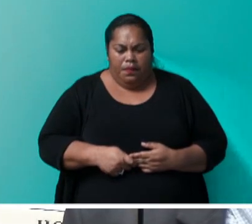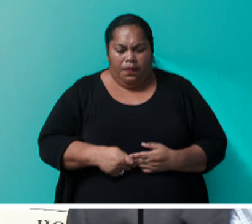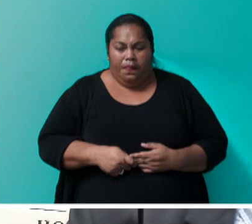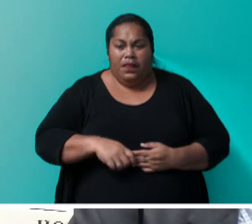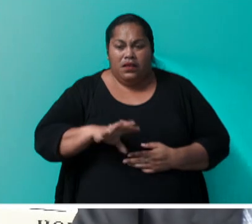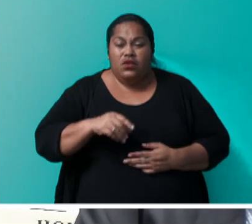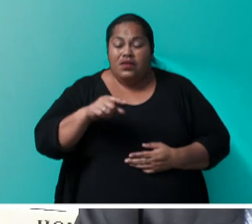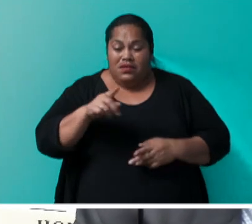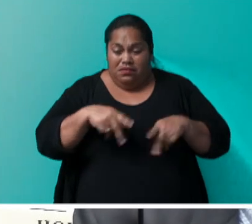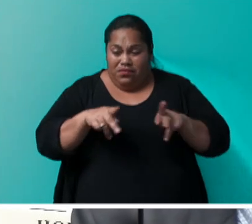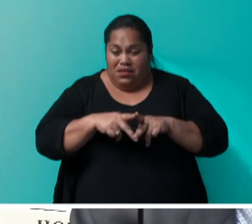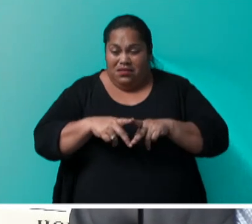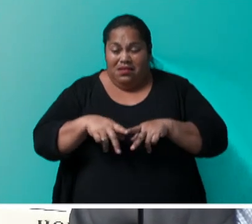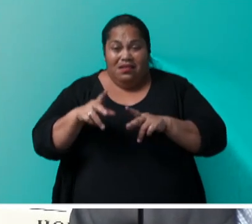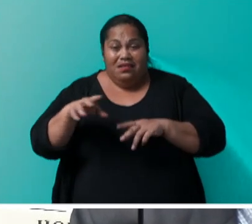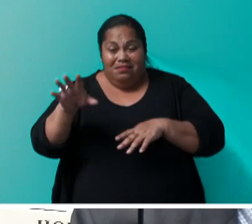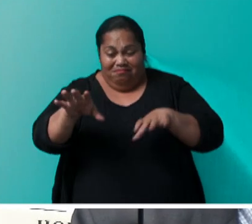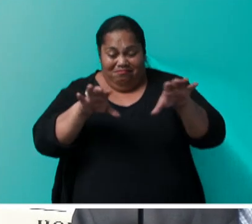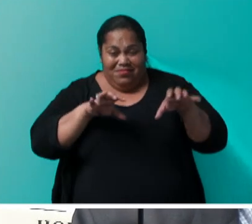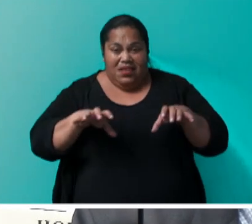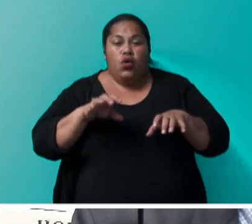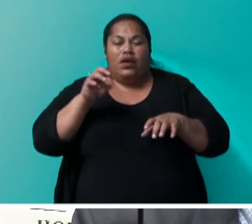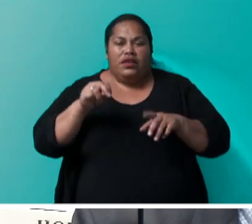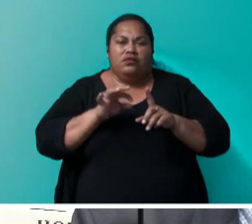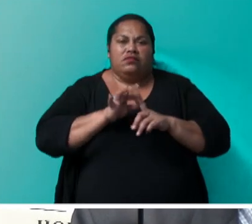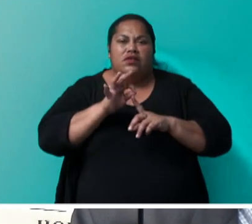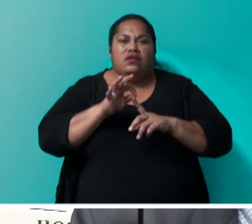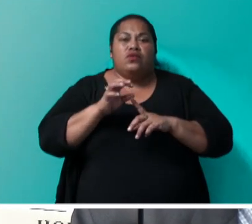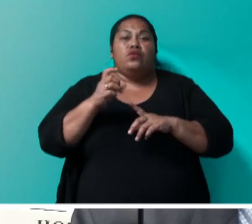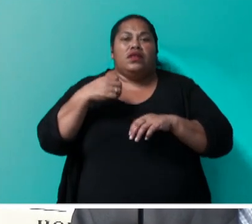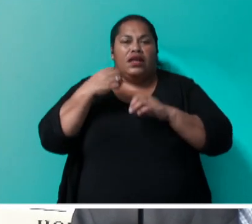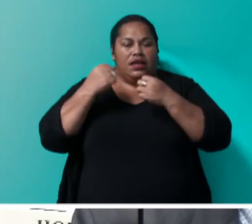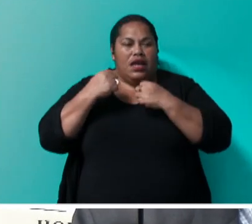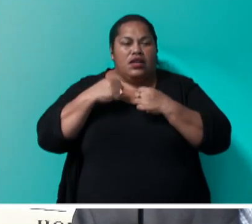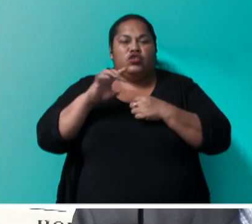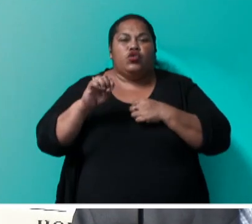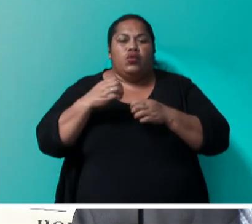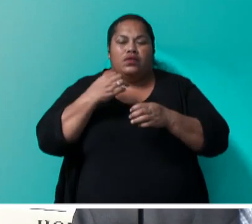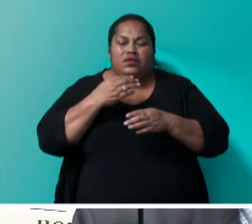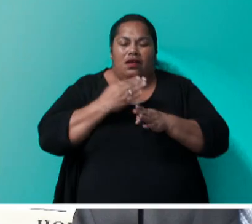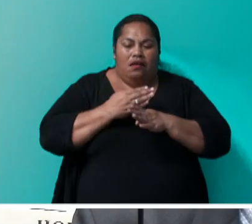need to increase the production so that the volume of cane justifies the operation and transfer point.